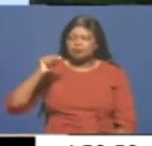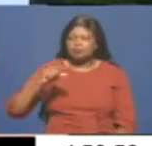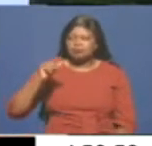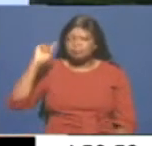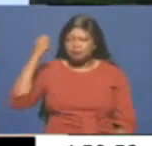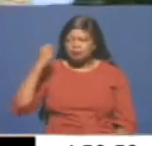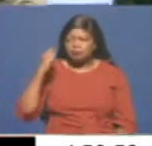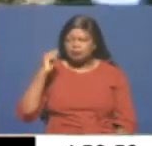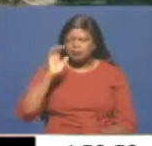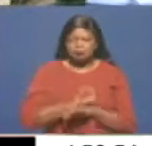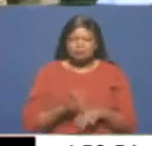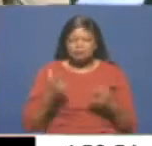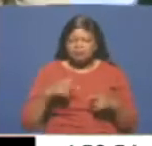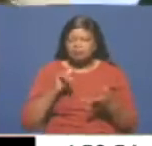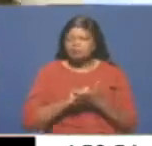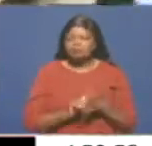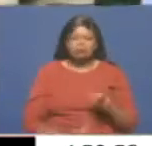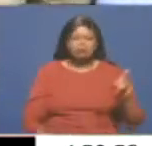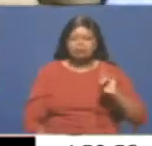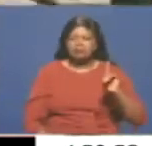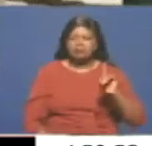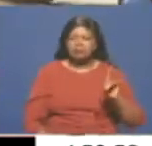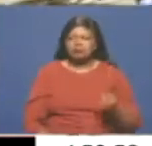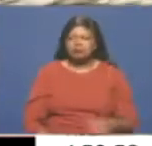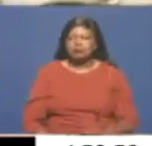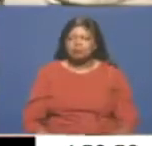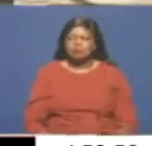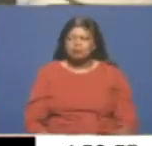will not allow that. For Lunchtime News, I'm Wycliffe Okech.